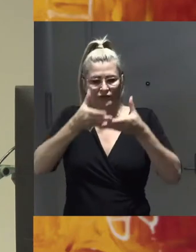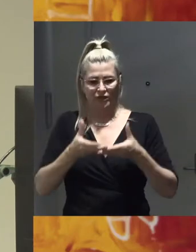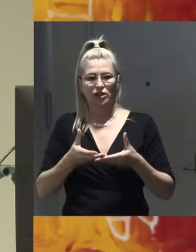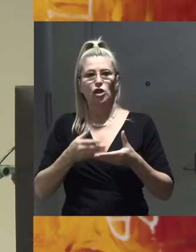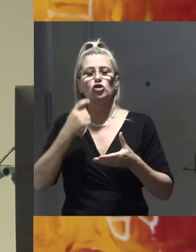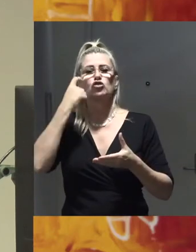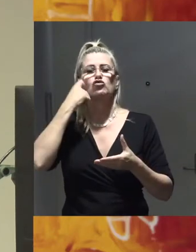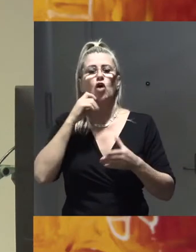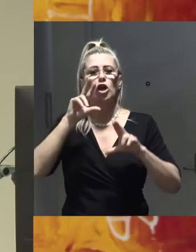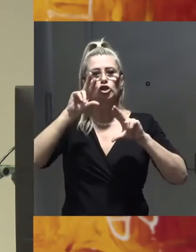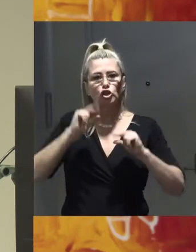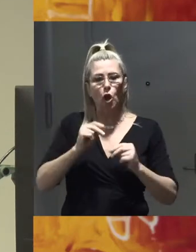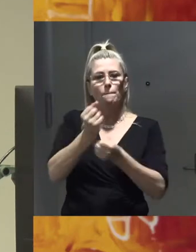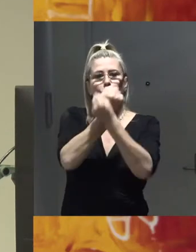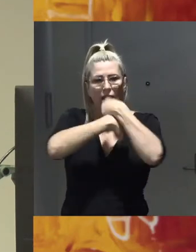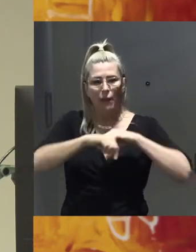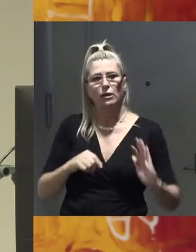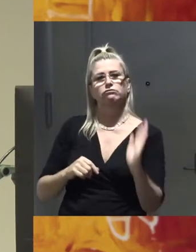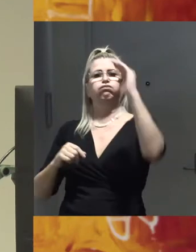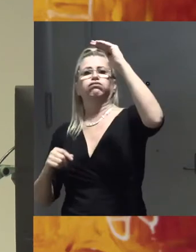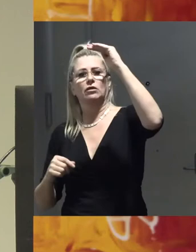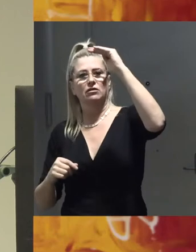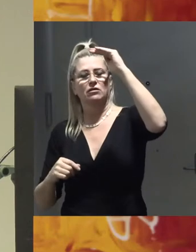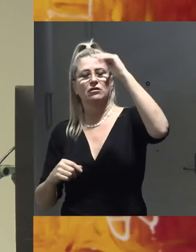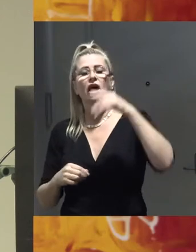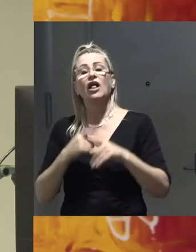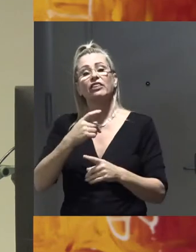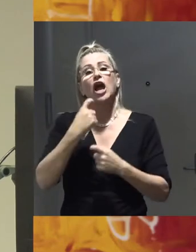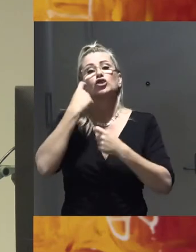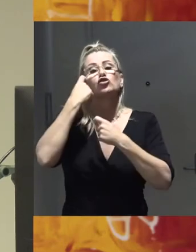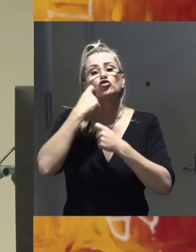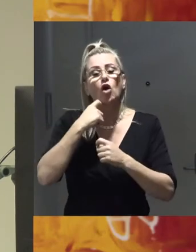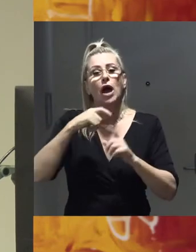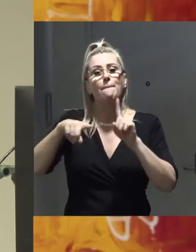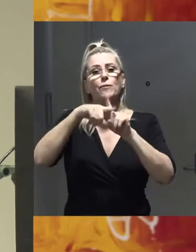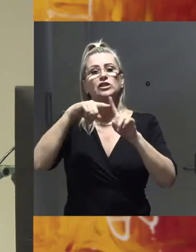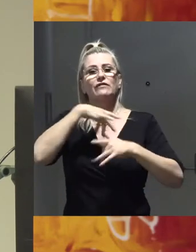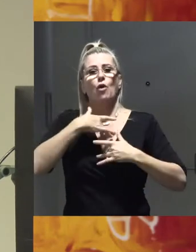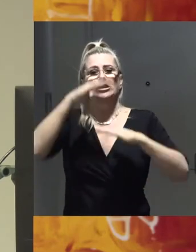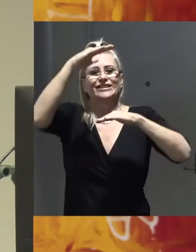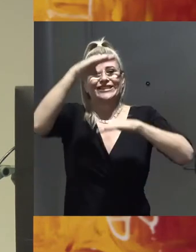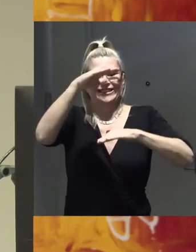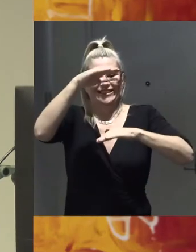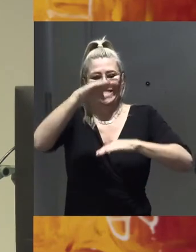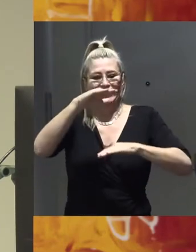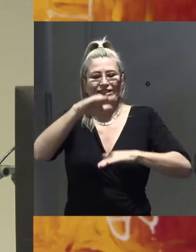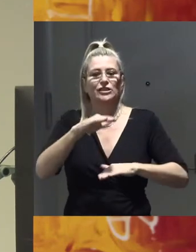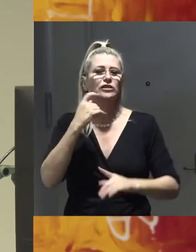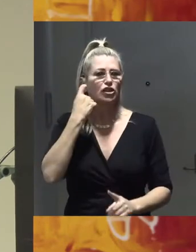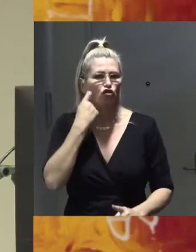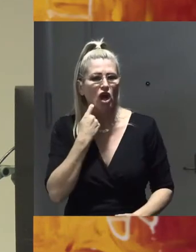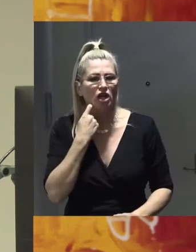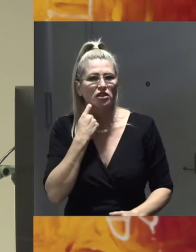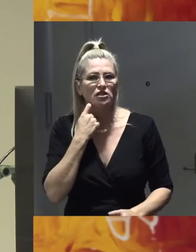prevent mania and reported trying to dampen their positive emotions. The conclusions drawn from